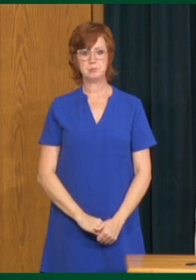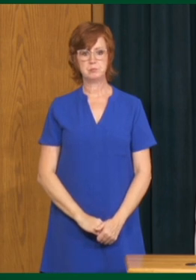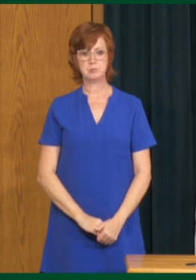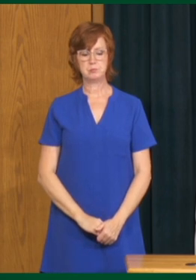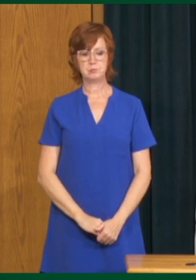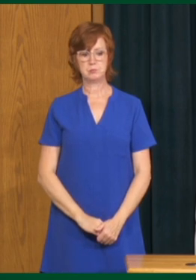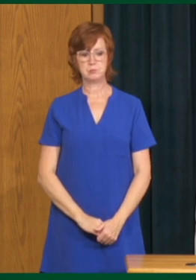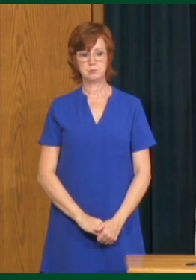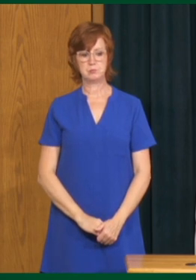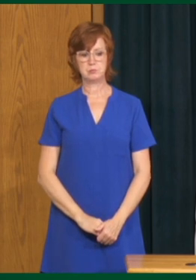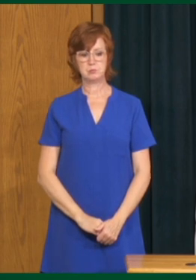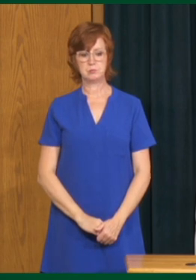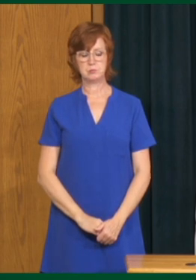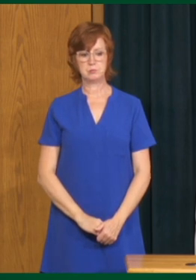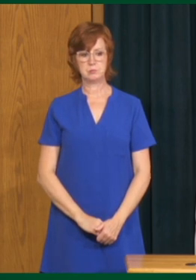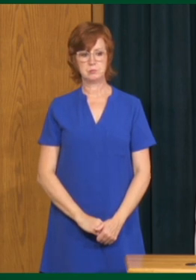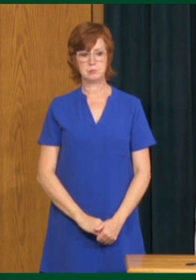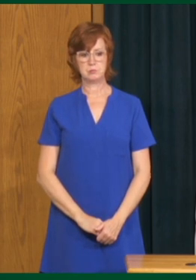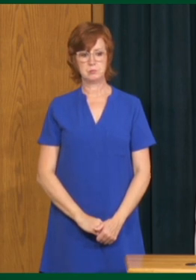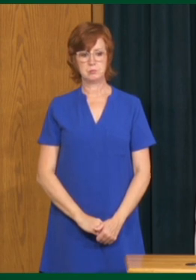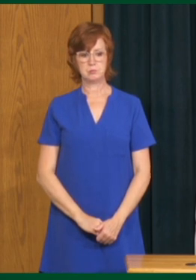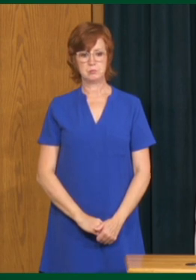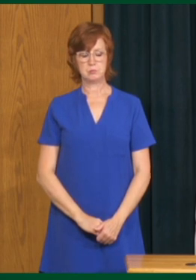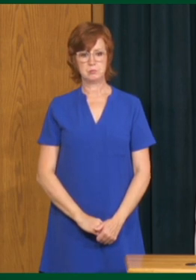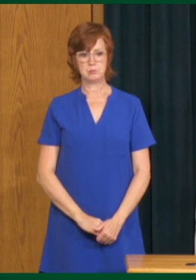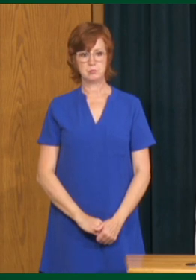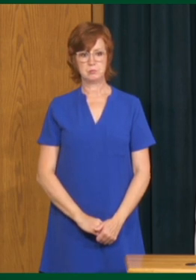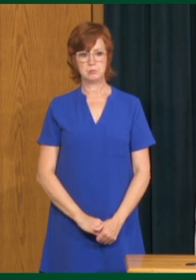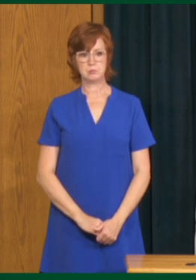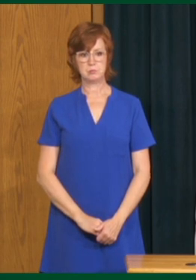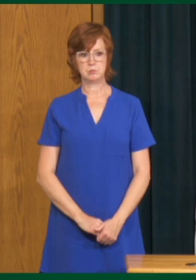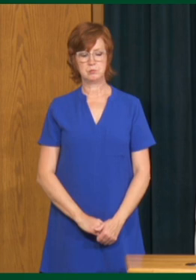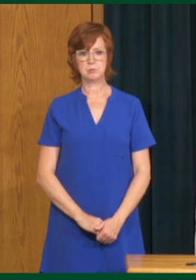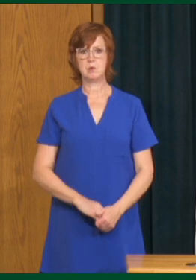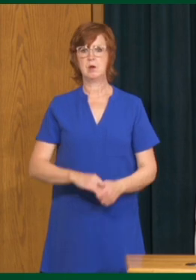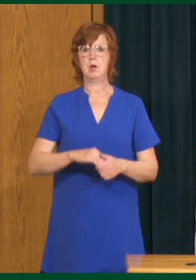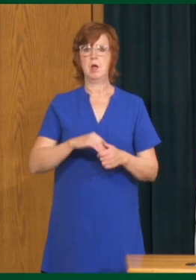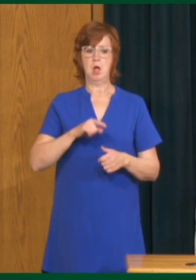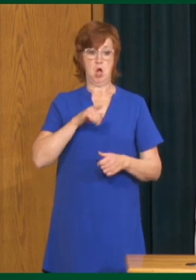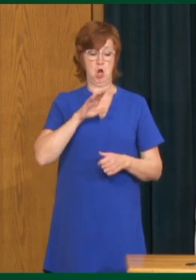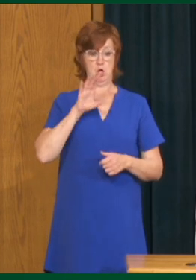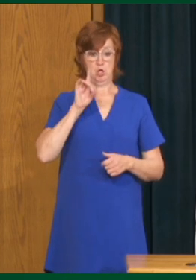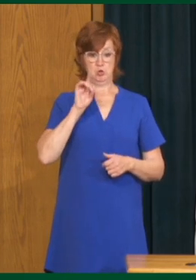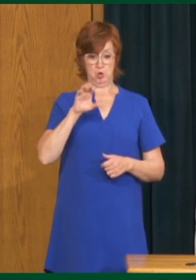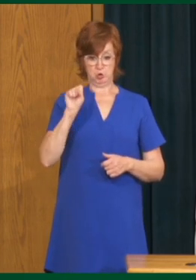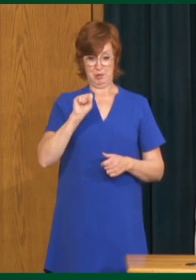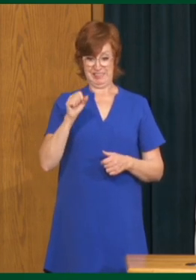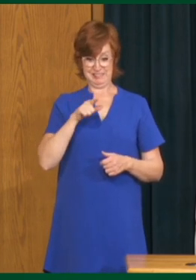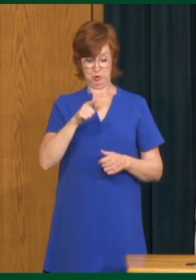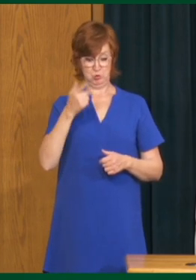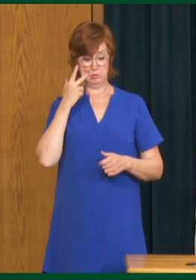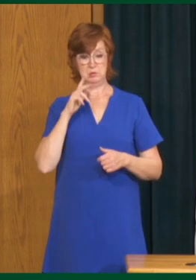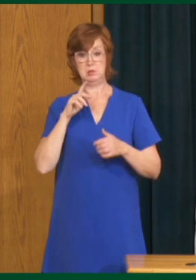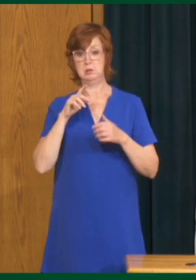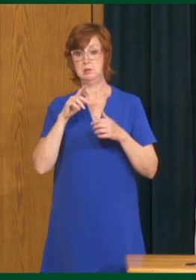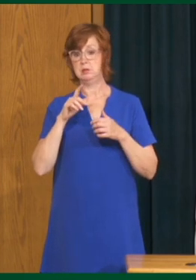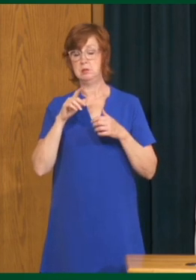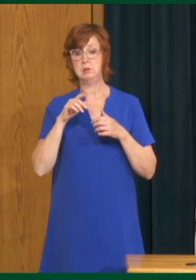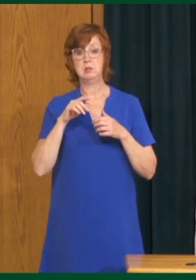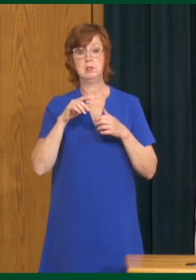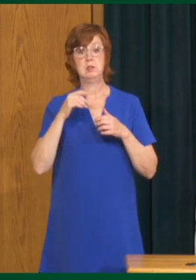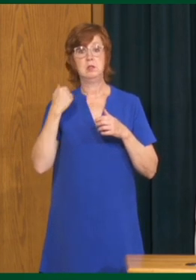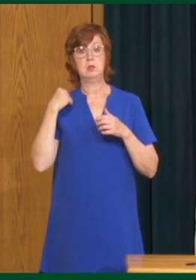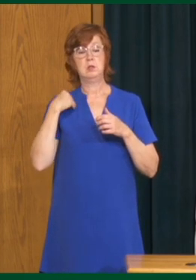think of pictures and other images of crowding at beaches over the weekend, over the past few days,